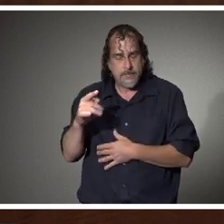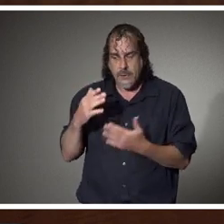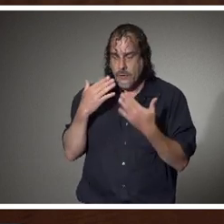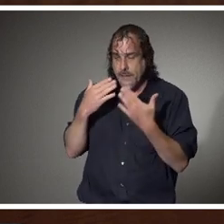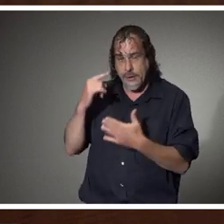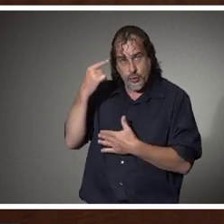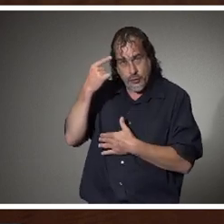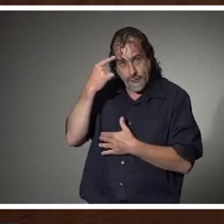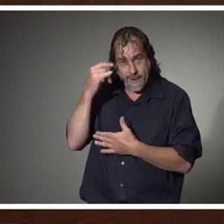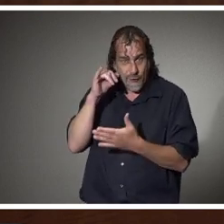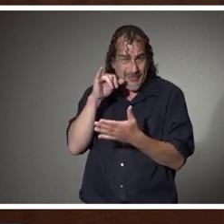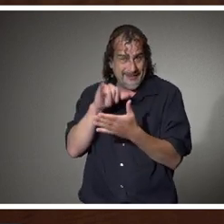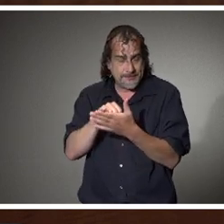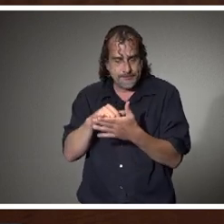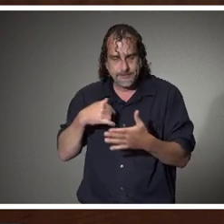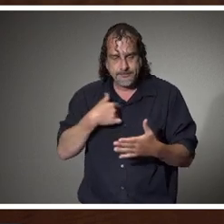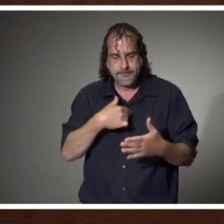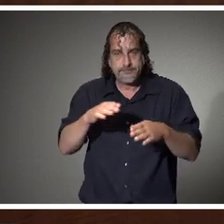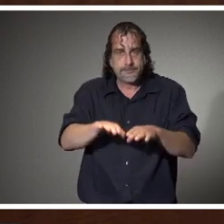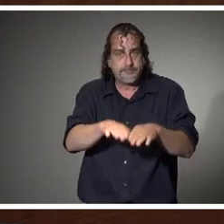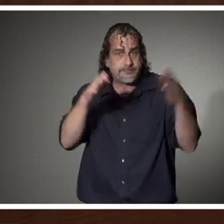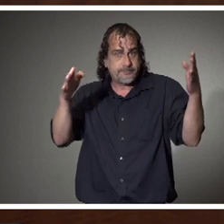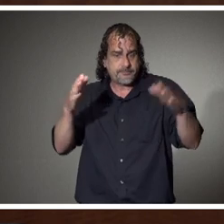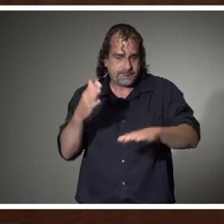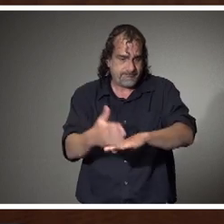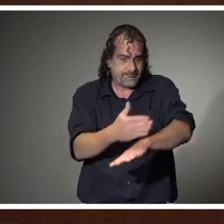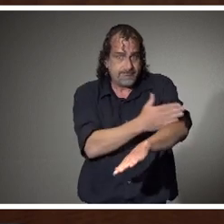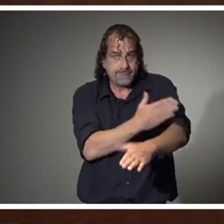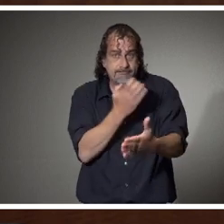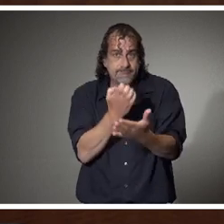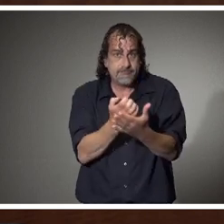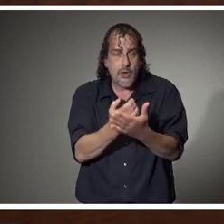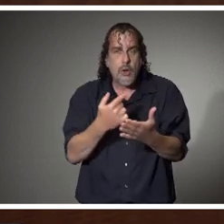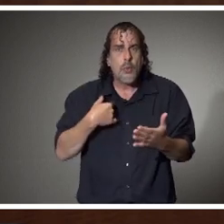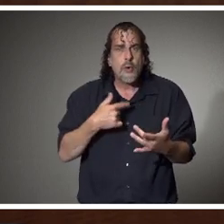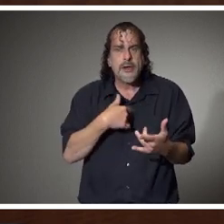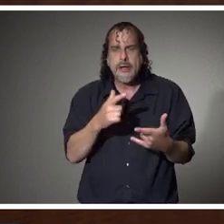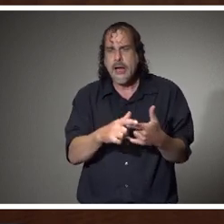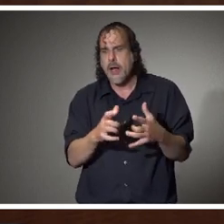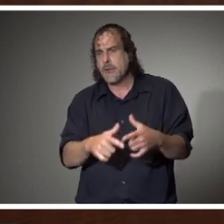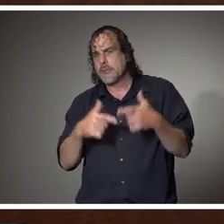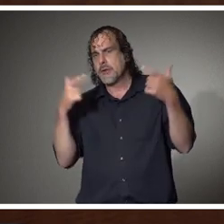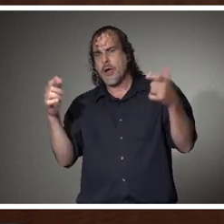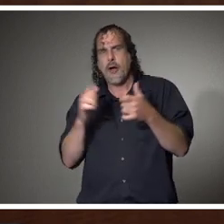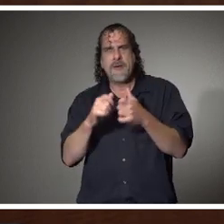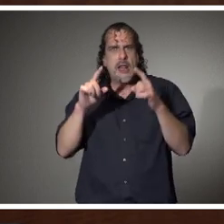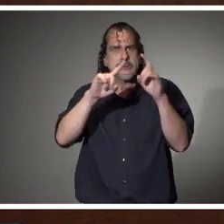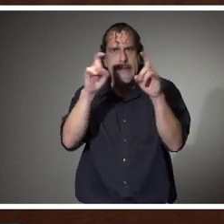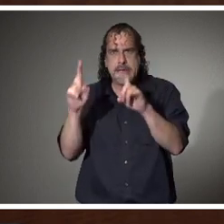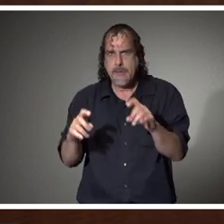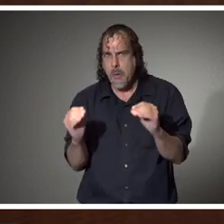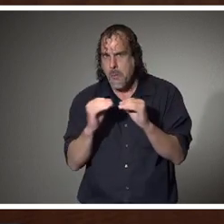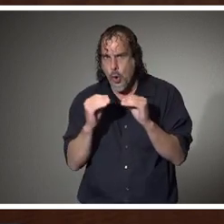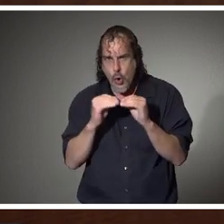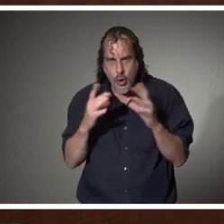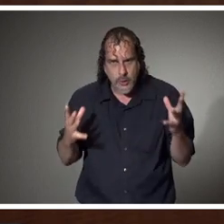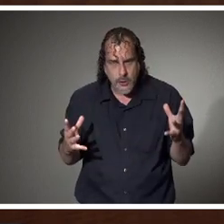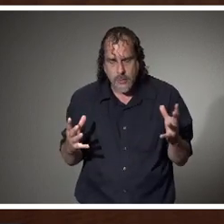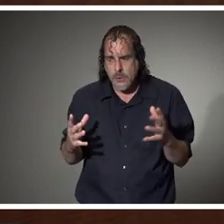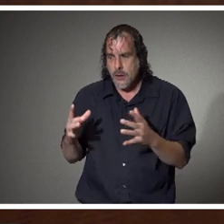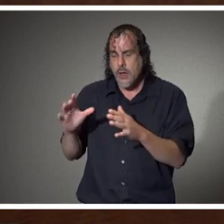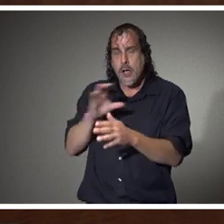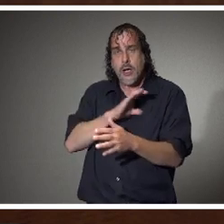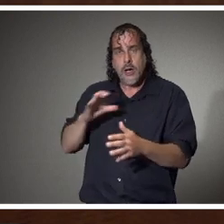for that. As we reopen and recover, we need a huge expansion of testing. Congress